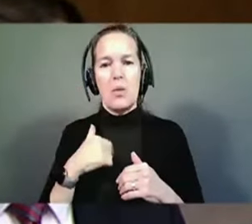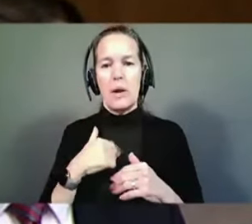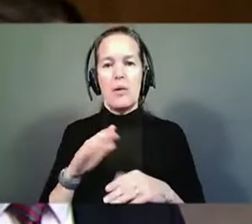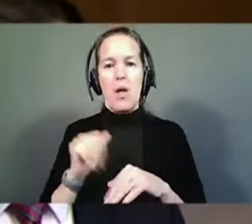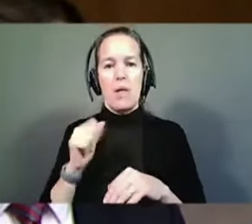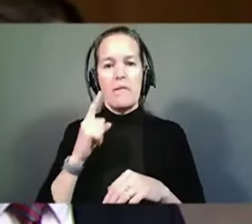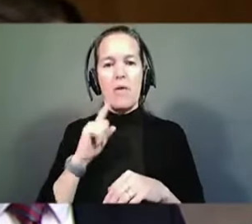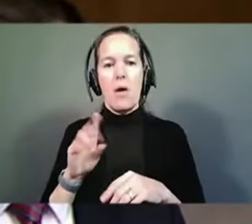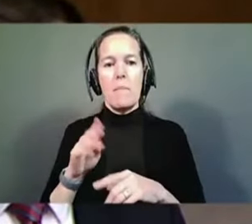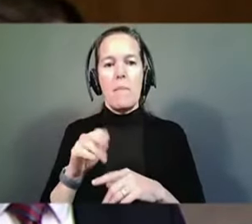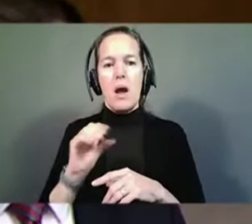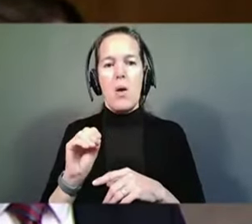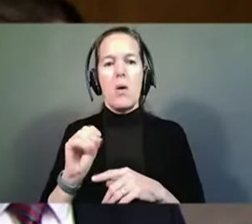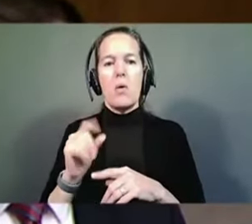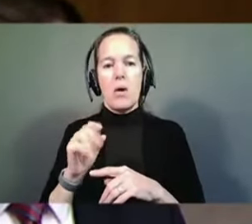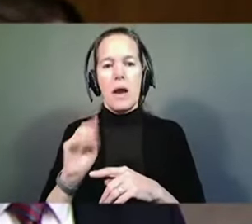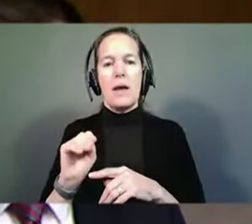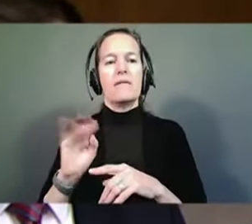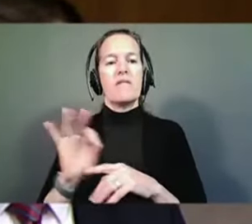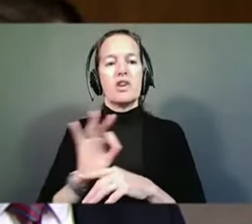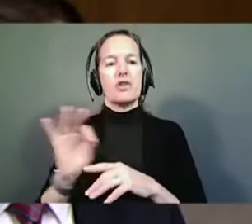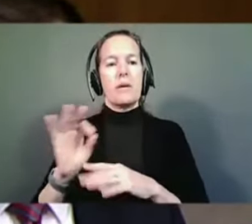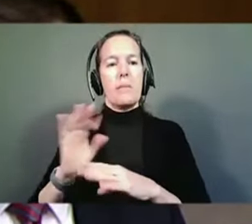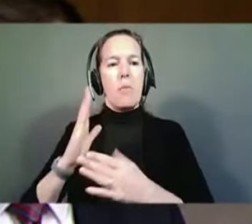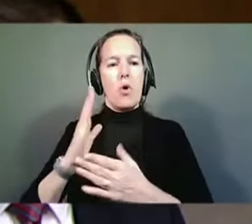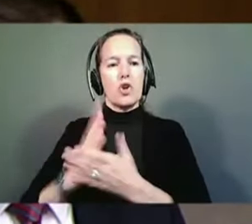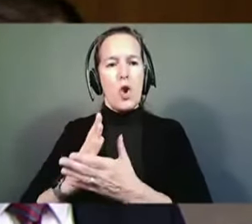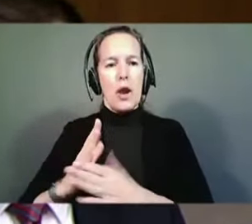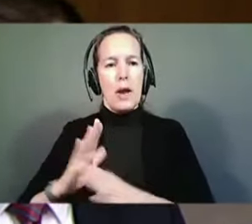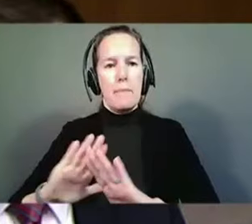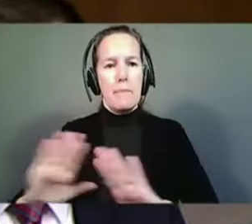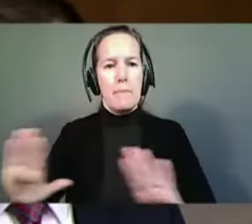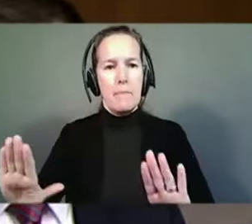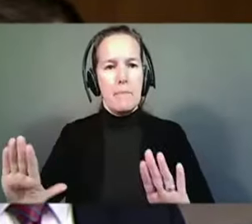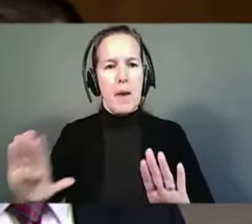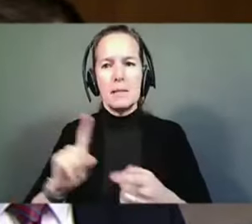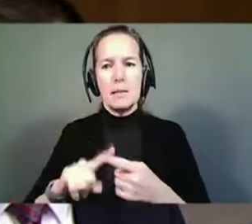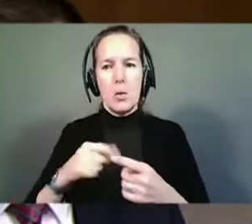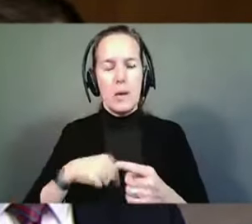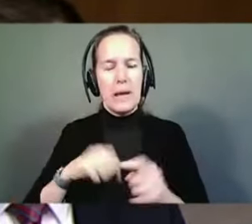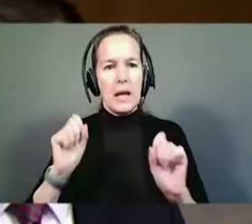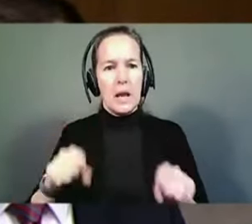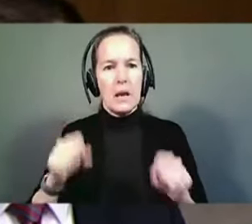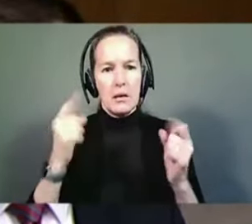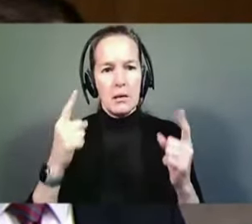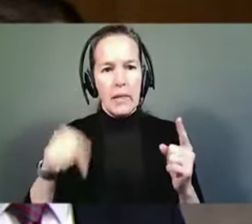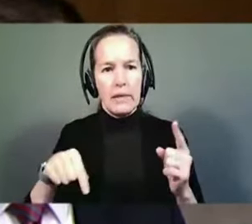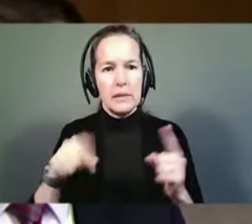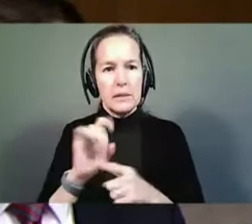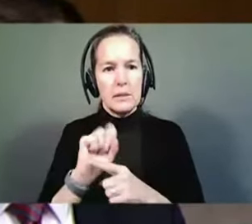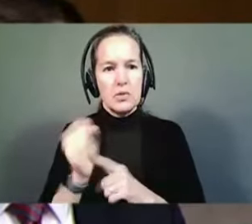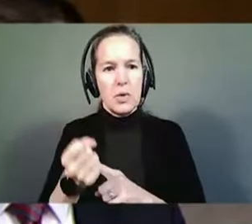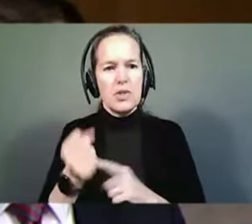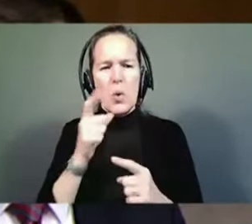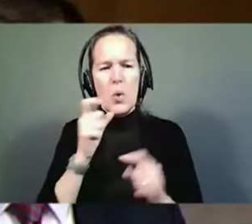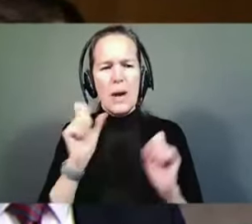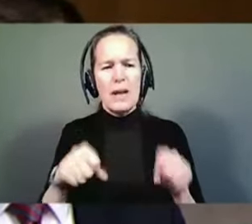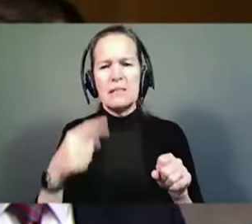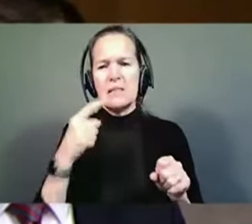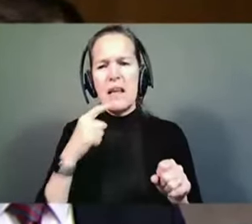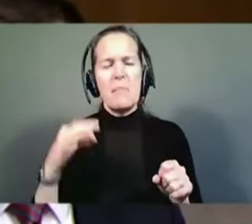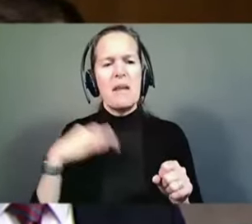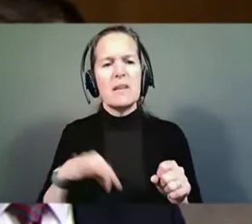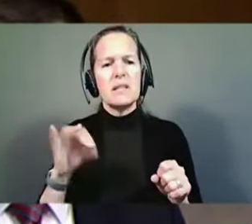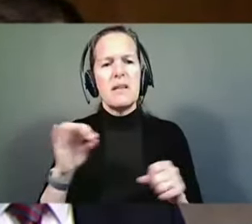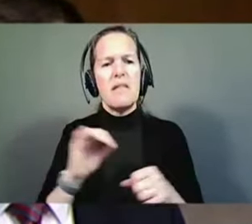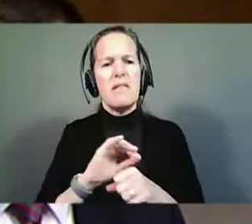can wrap our arms around this horrible situation. Who here can say the benefits of the virus that looks like